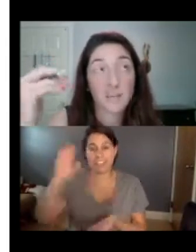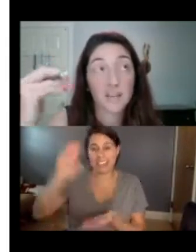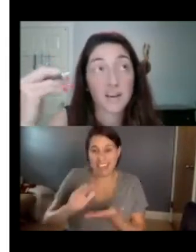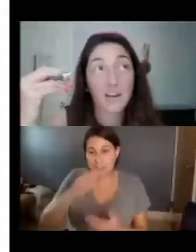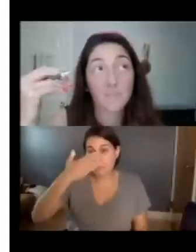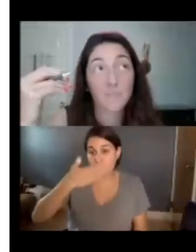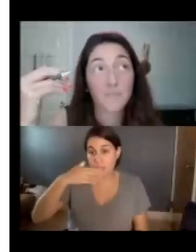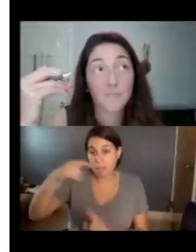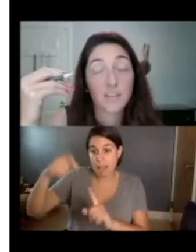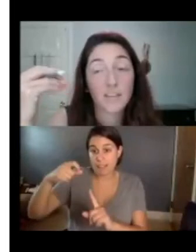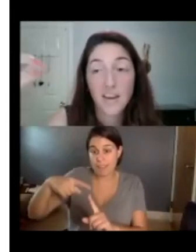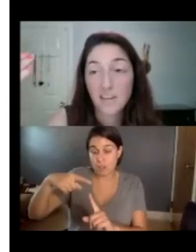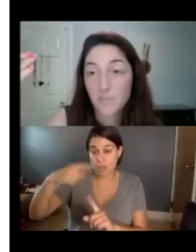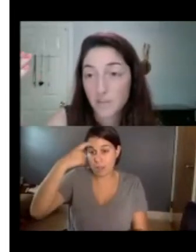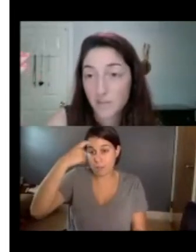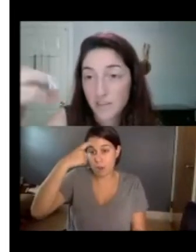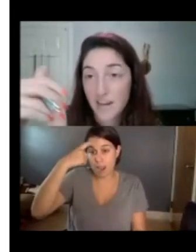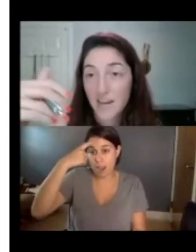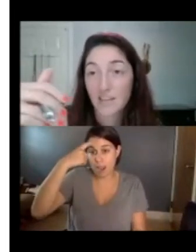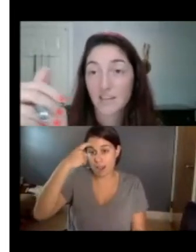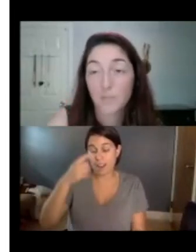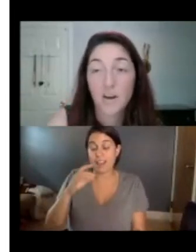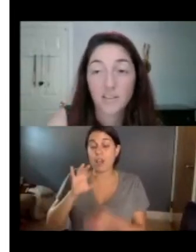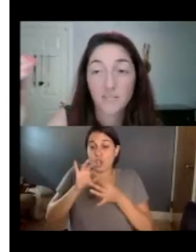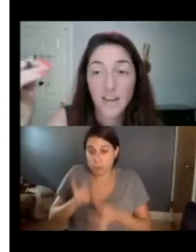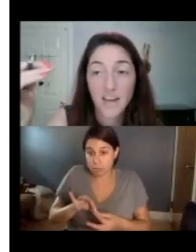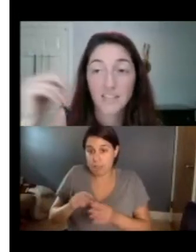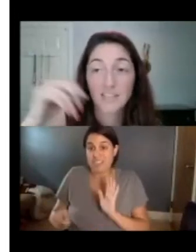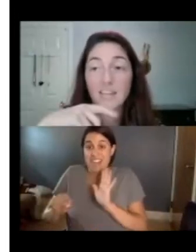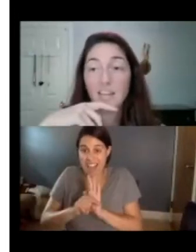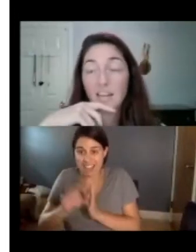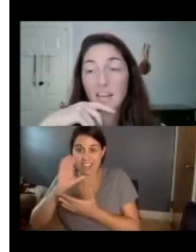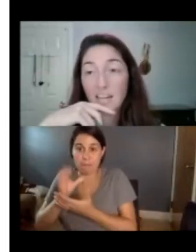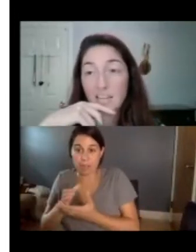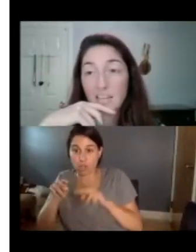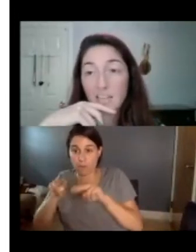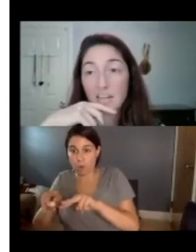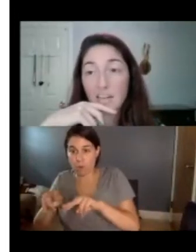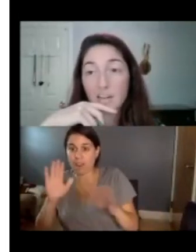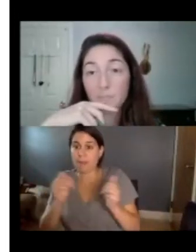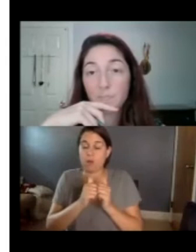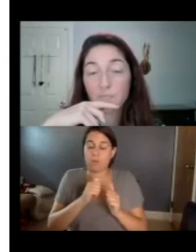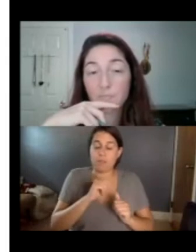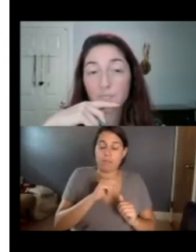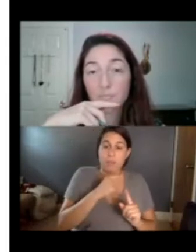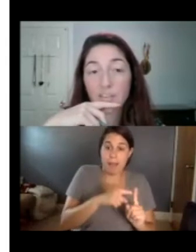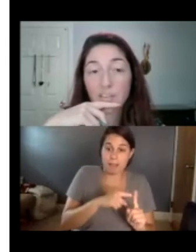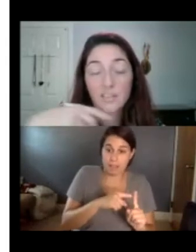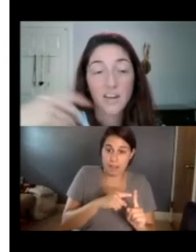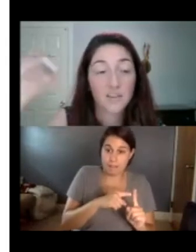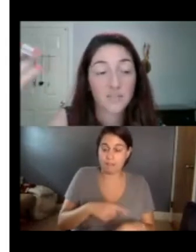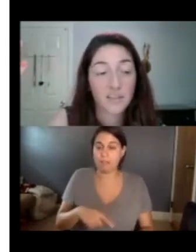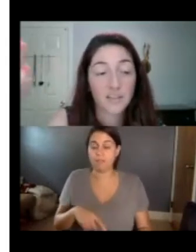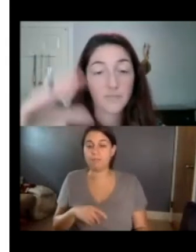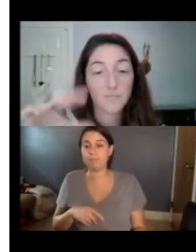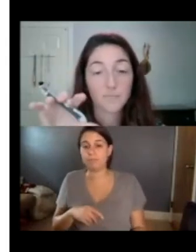activation during the negative picture viewing task and not the positive task. And this